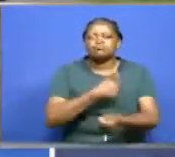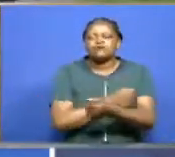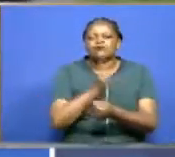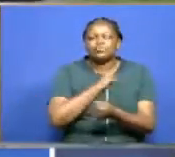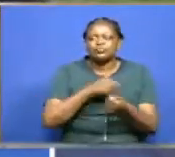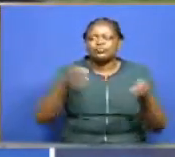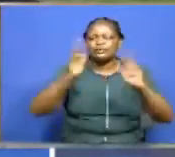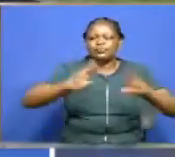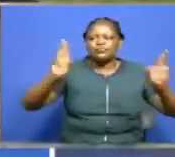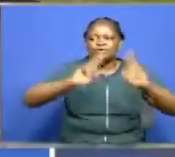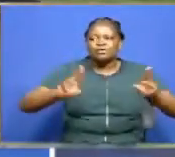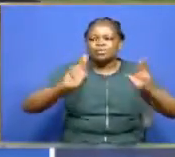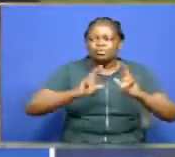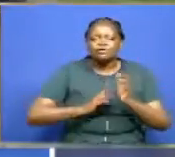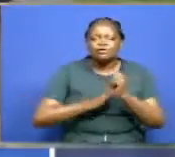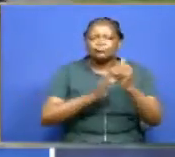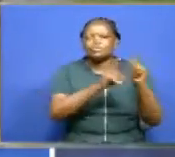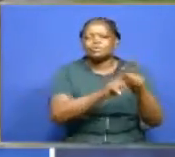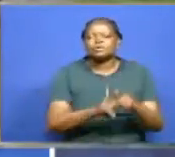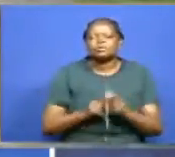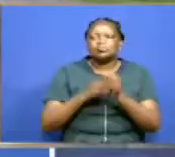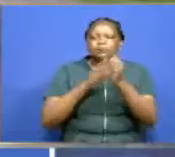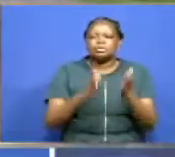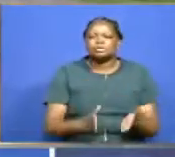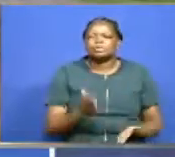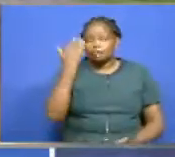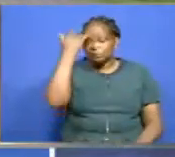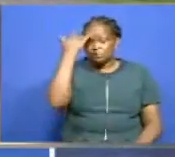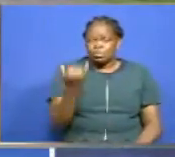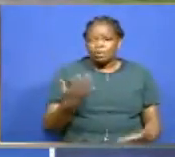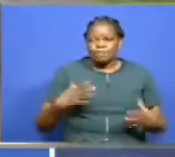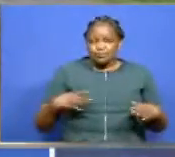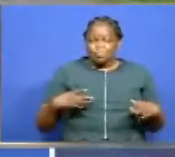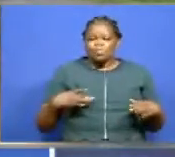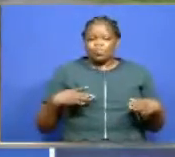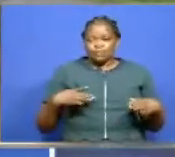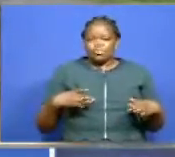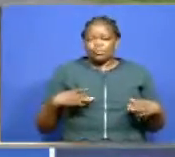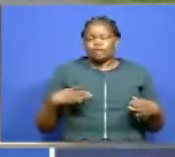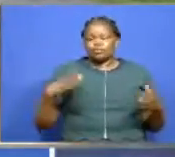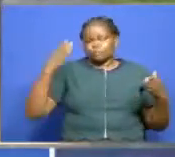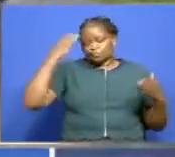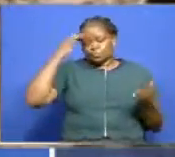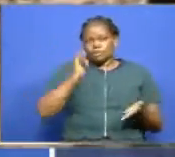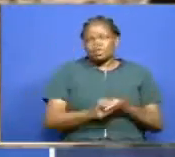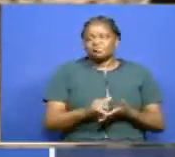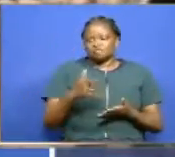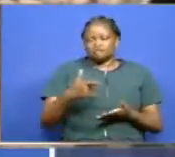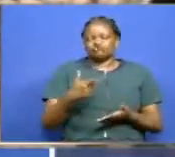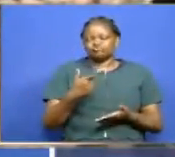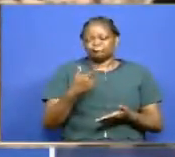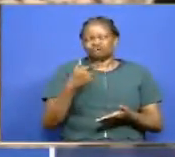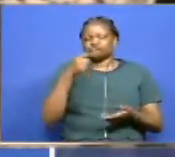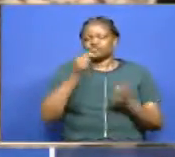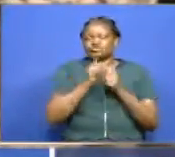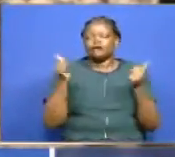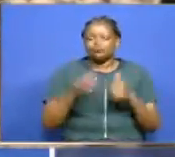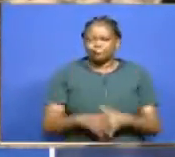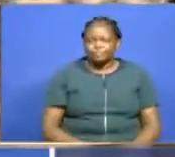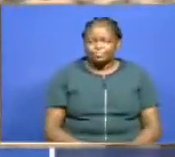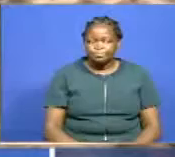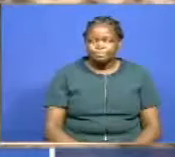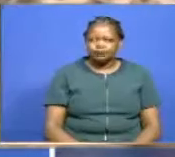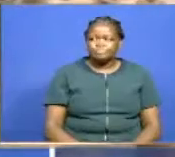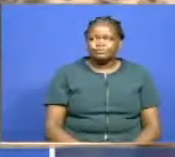ready to lead as leaders so that at least our people get comfort that the vaccine is safe. The team says this will